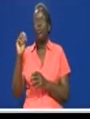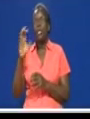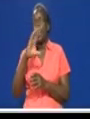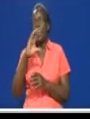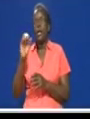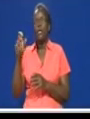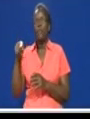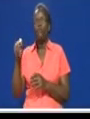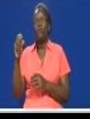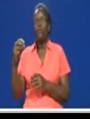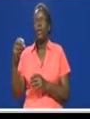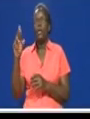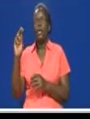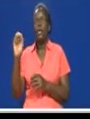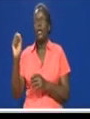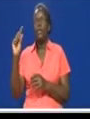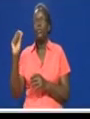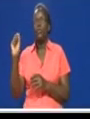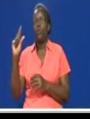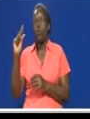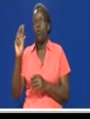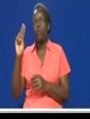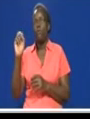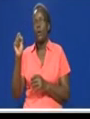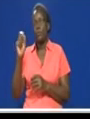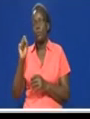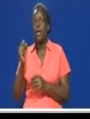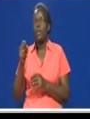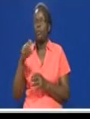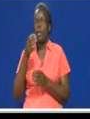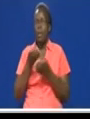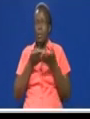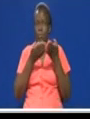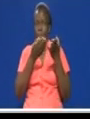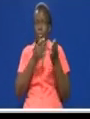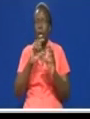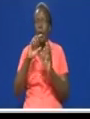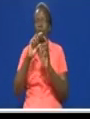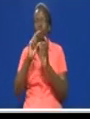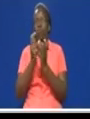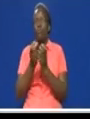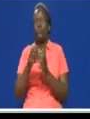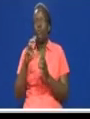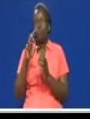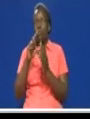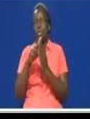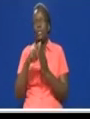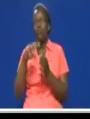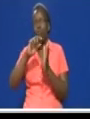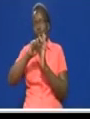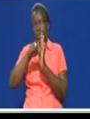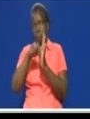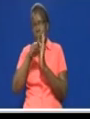phrasal verbs. Idioms or idiomatic expressions are groups of words whose meanings are not